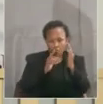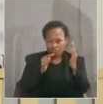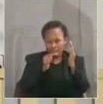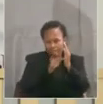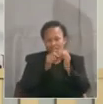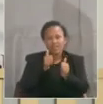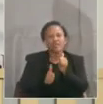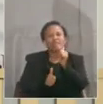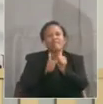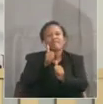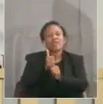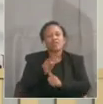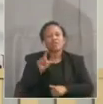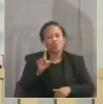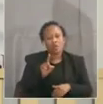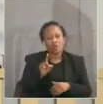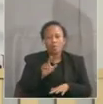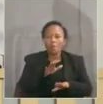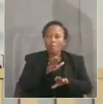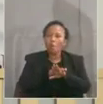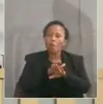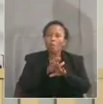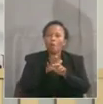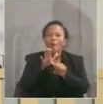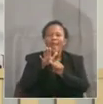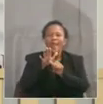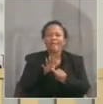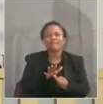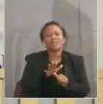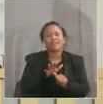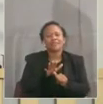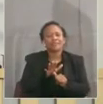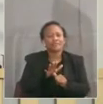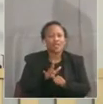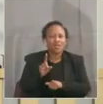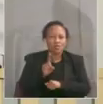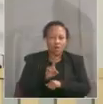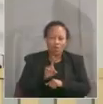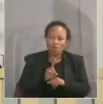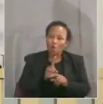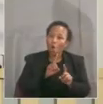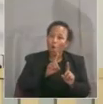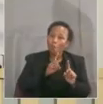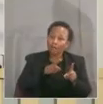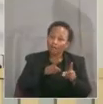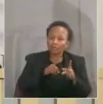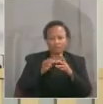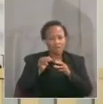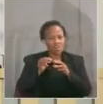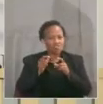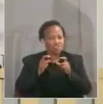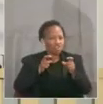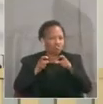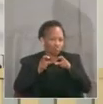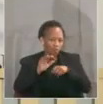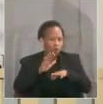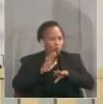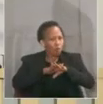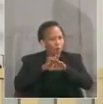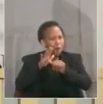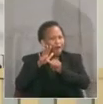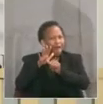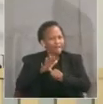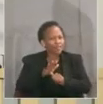firstly, it emphasizes more on command and control. It emphasizes more